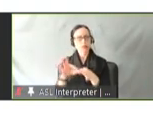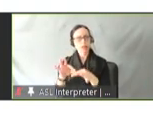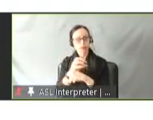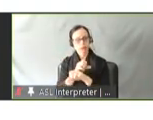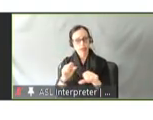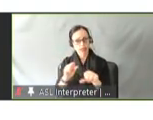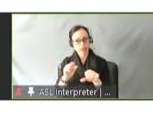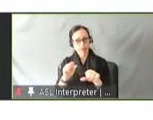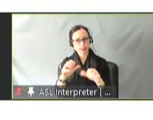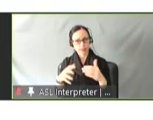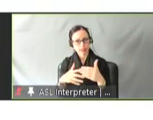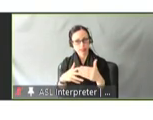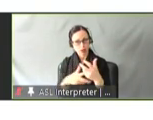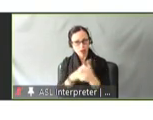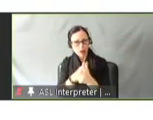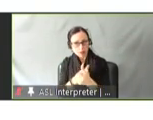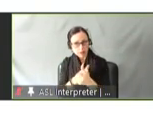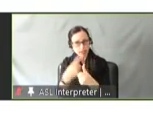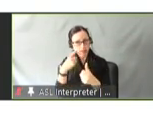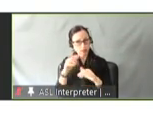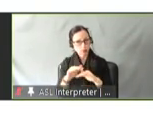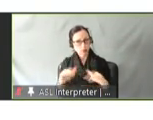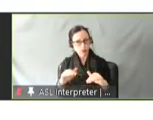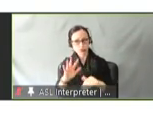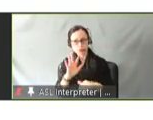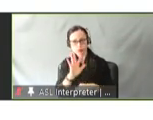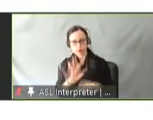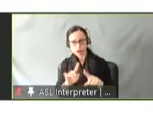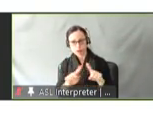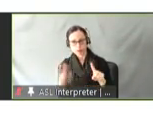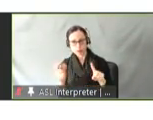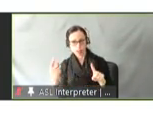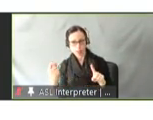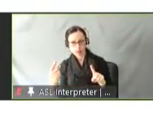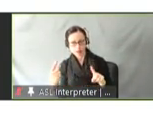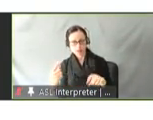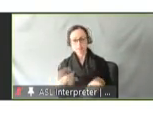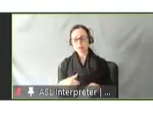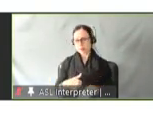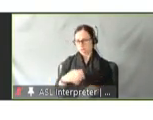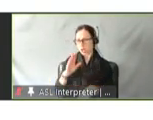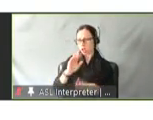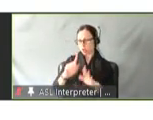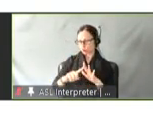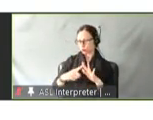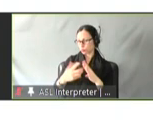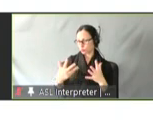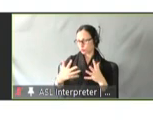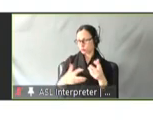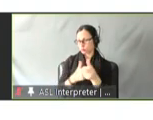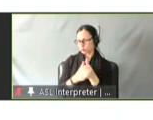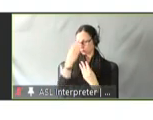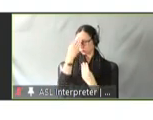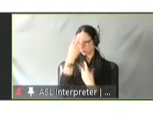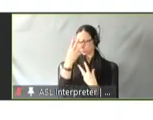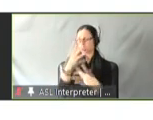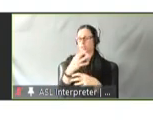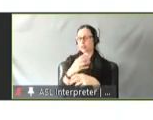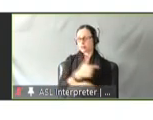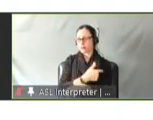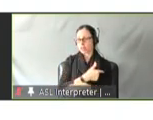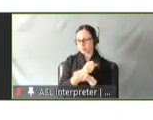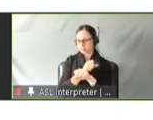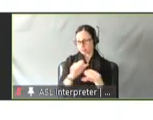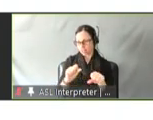from the primary series in children age 5 to 11 years. And I'm going to kick us off with an update on the vaccine safety assessment from the